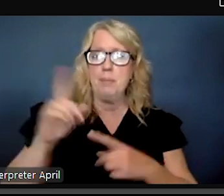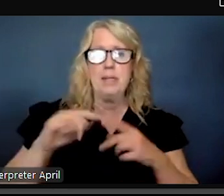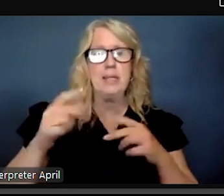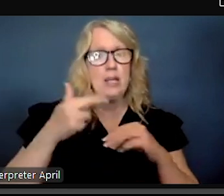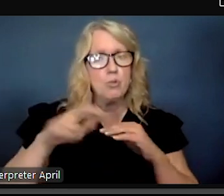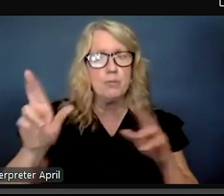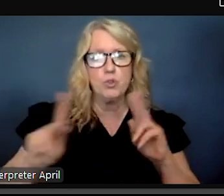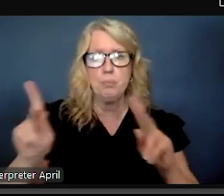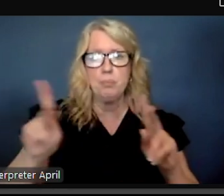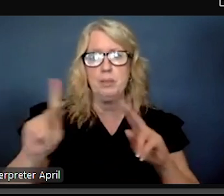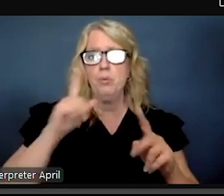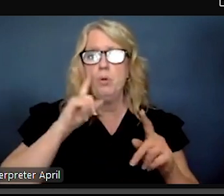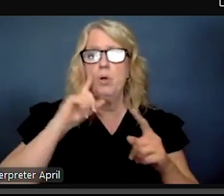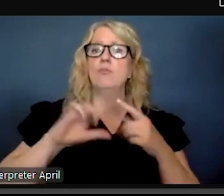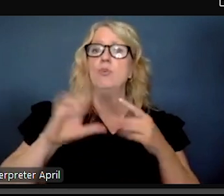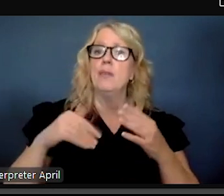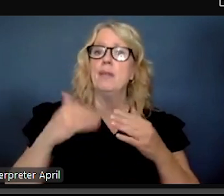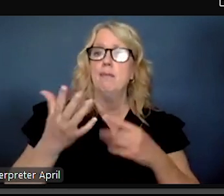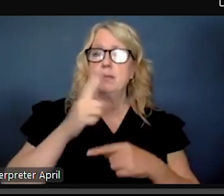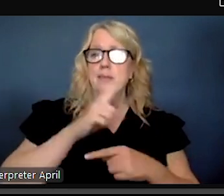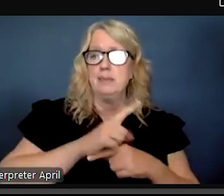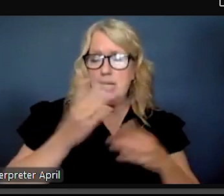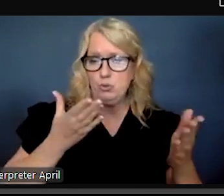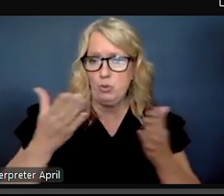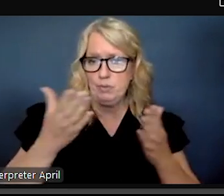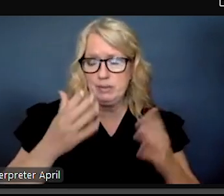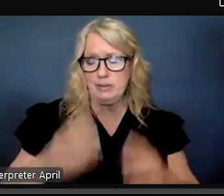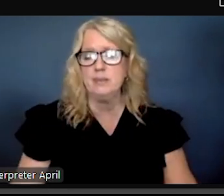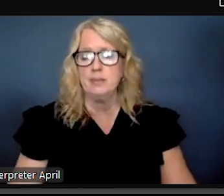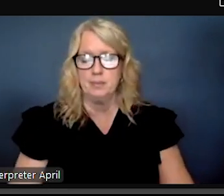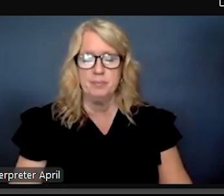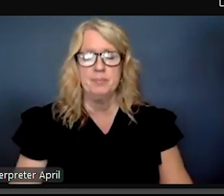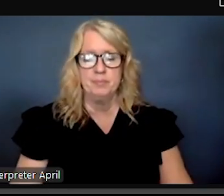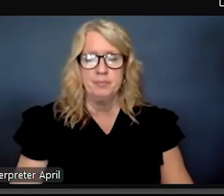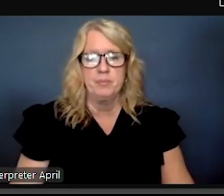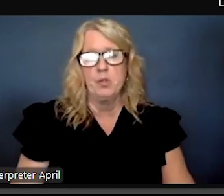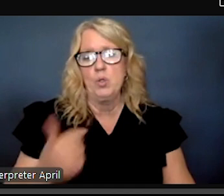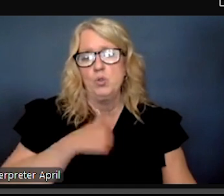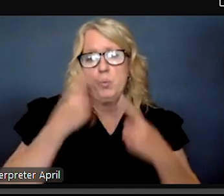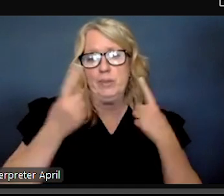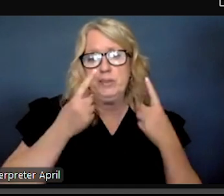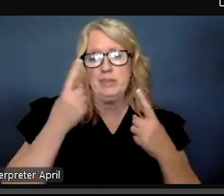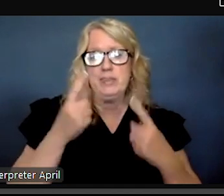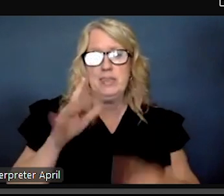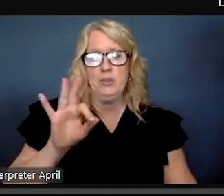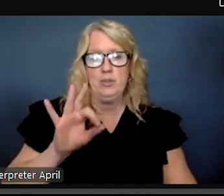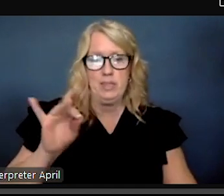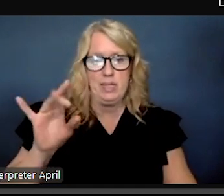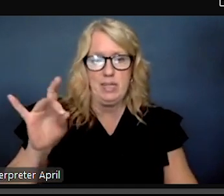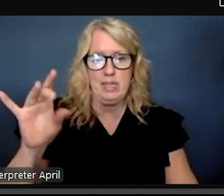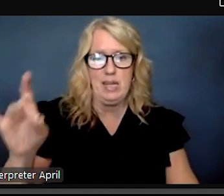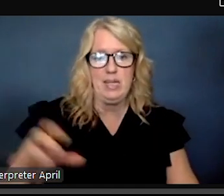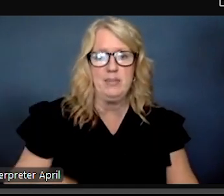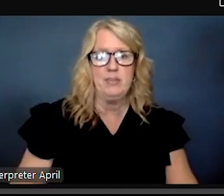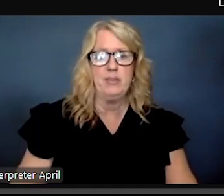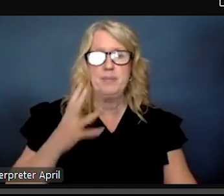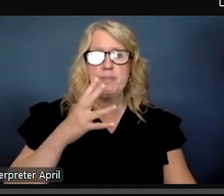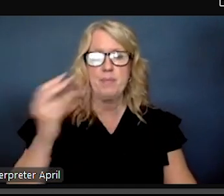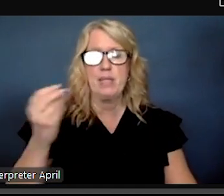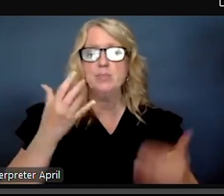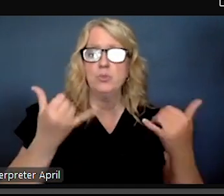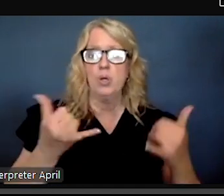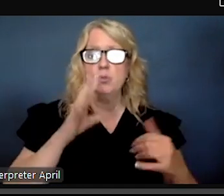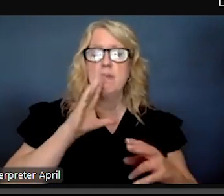people to a network of next day services. We just consider 988 a tremendous tool. But today I'm here to talk